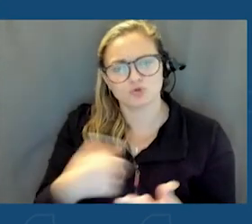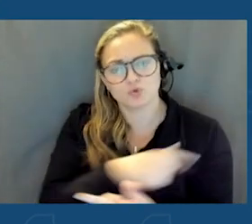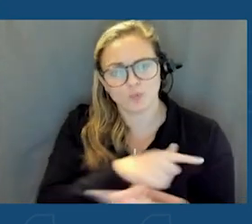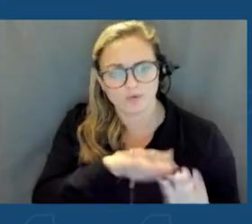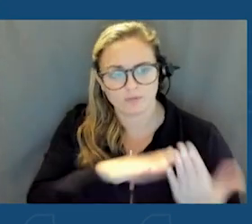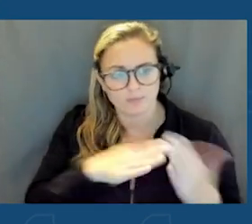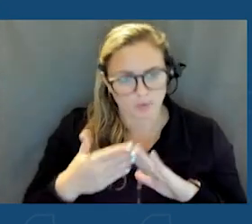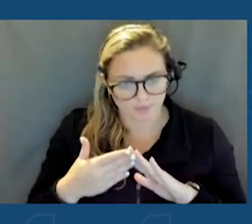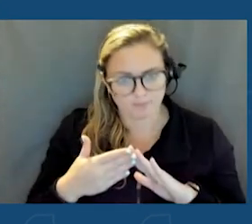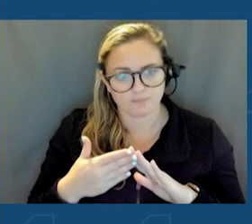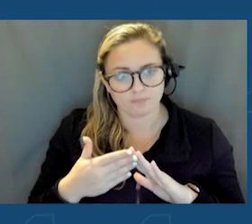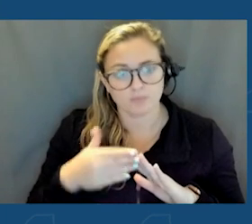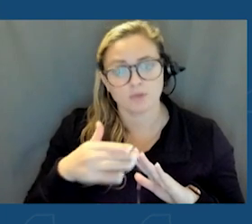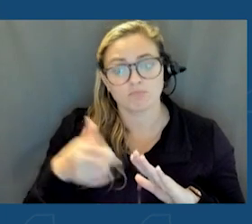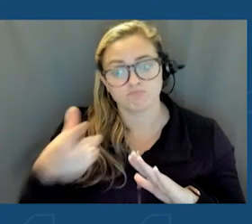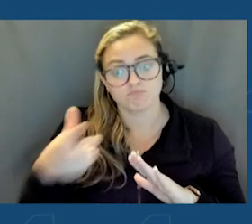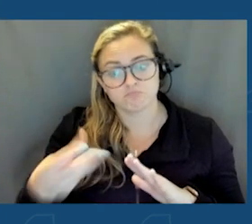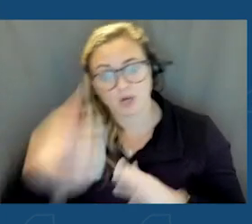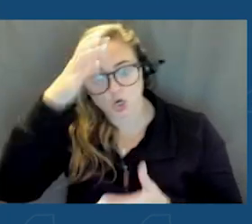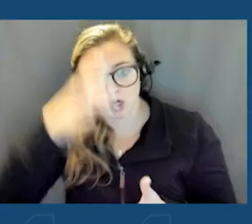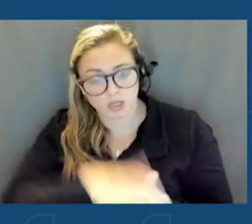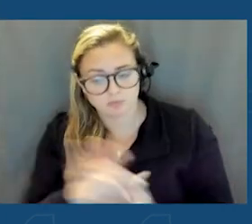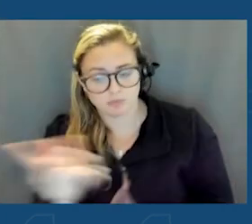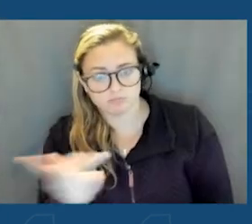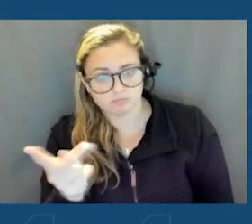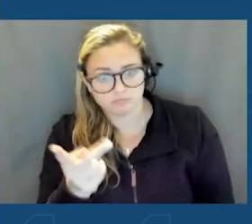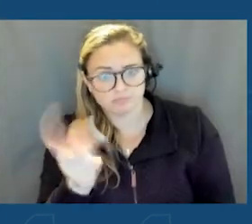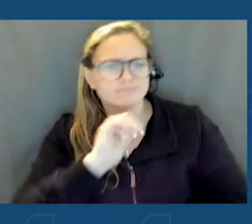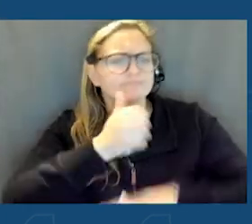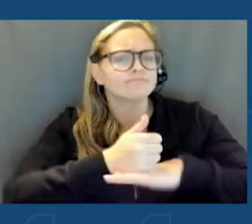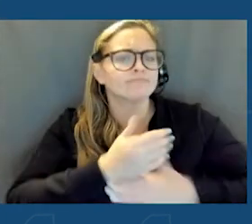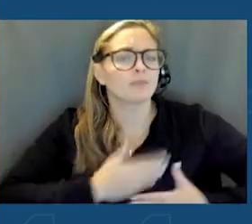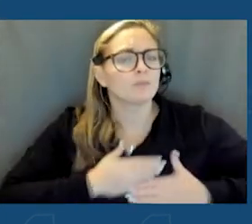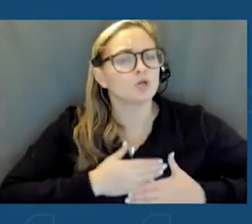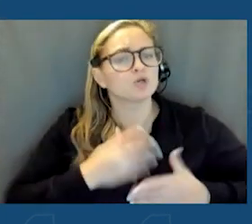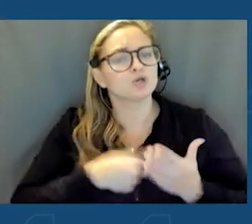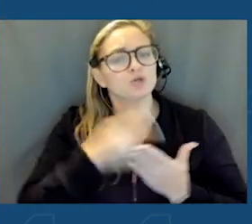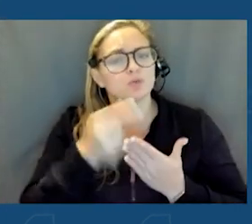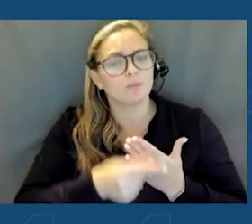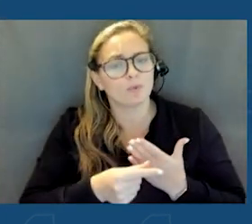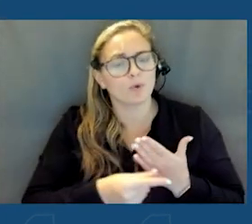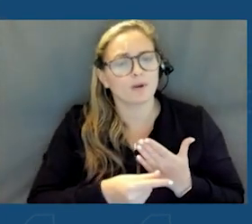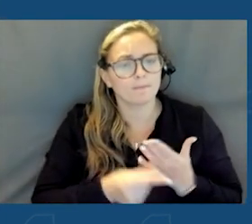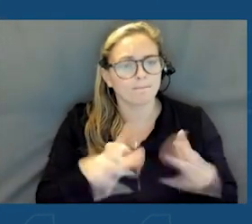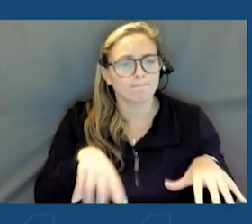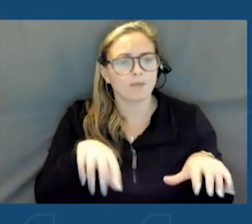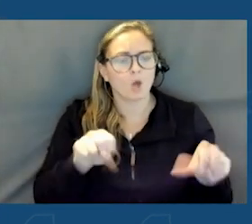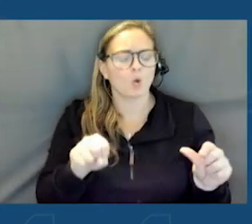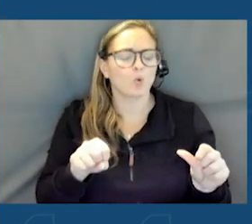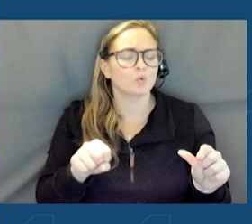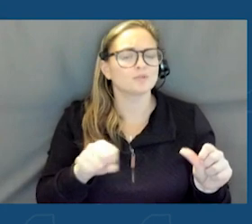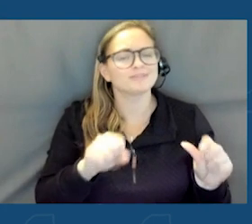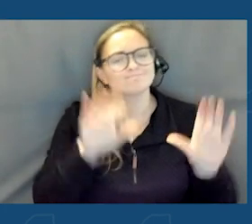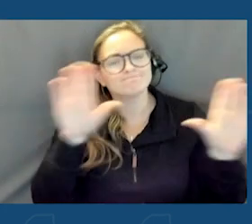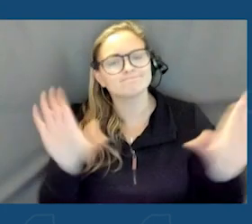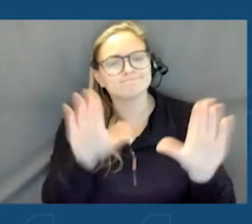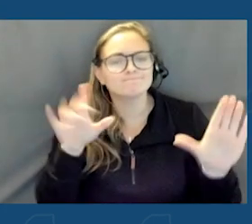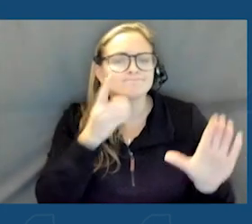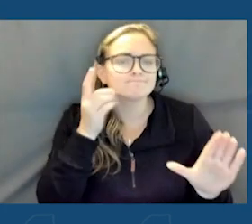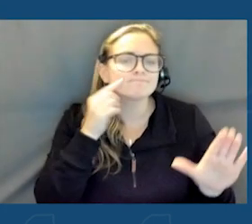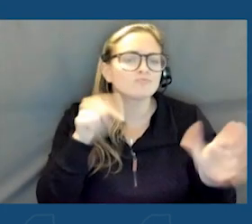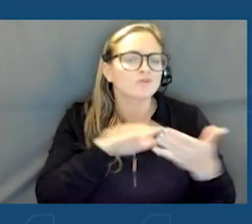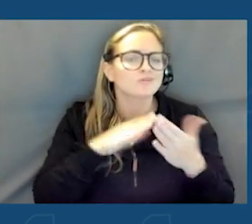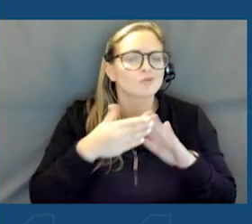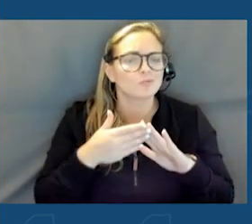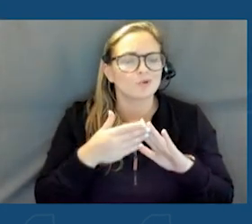her husband, John, created the Backstretch Appreciation Program by hosting Sunday dinners for this community. Over the years,